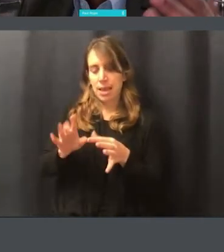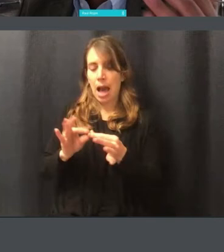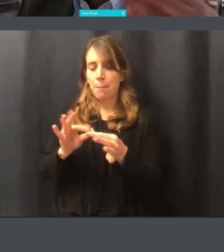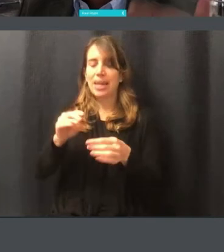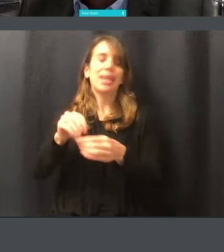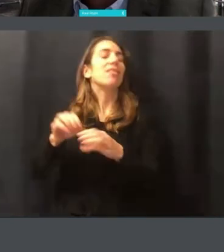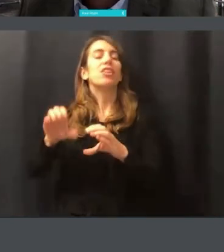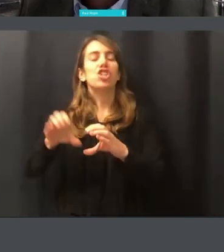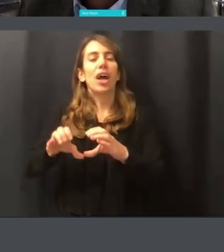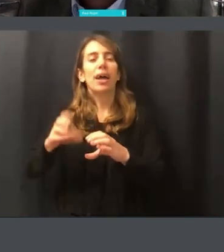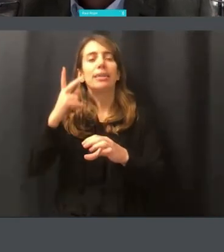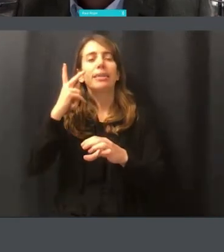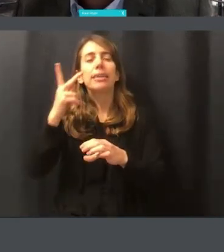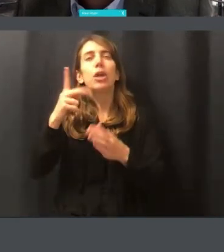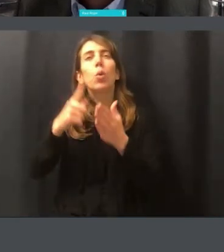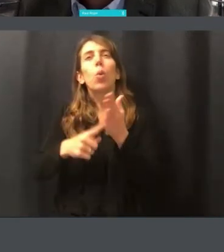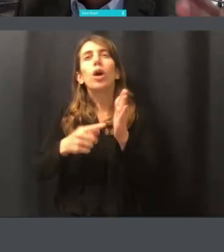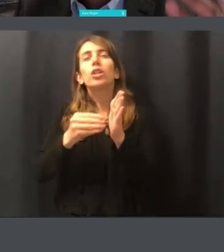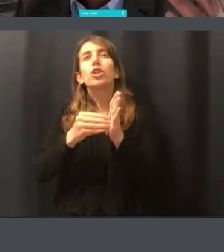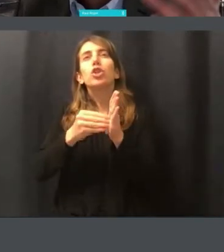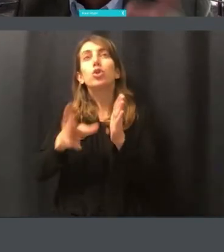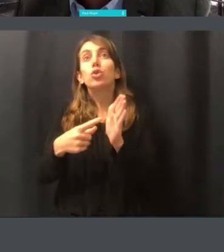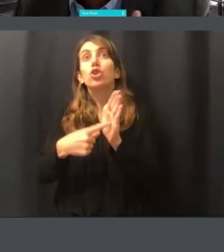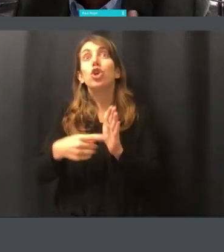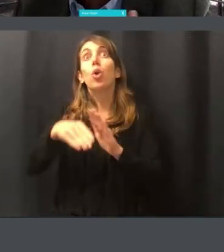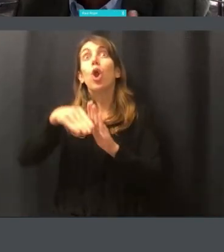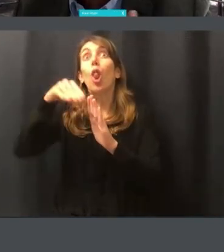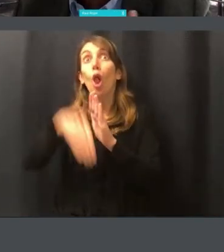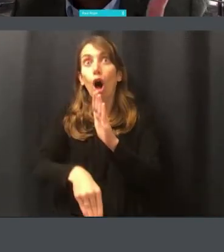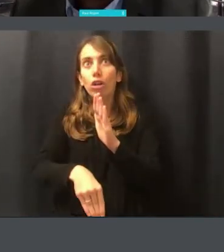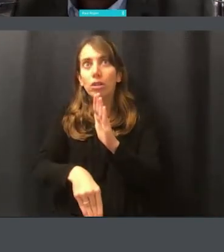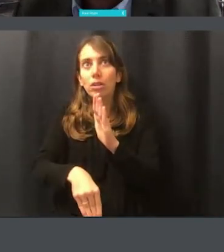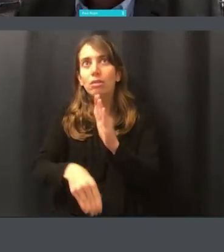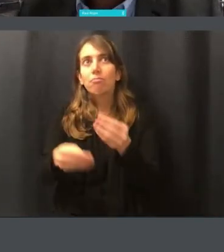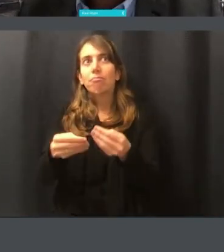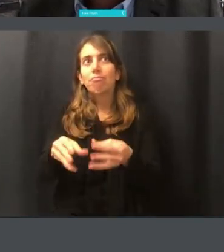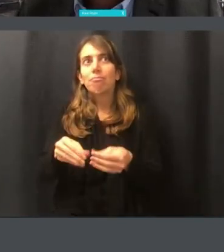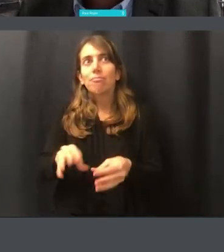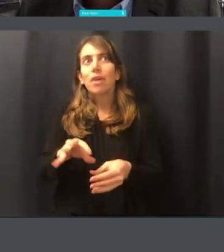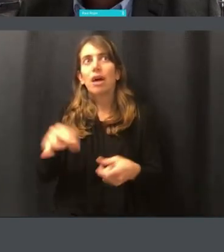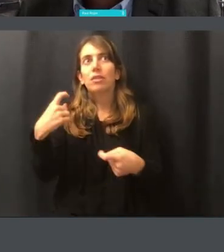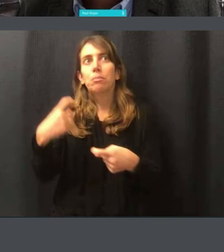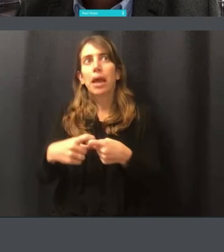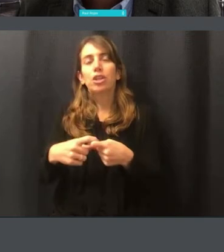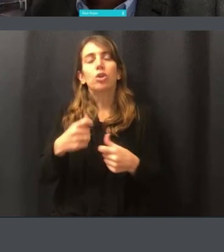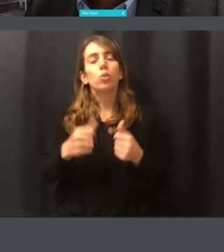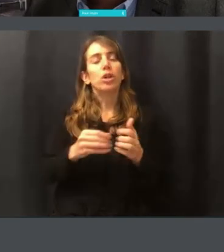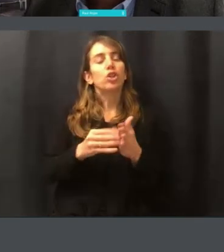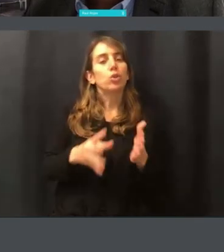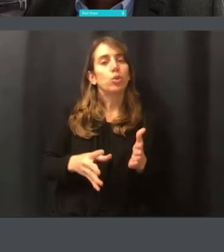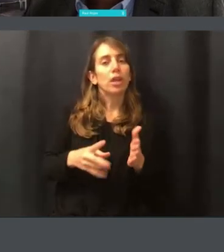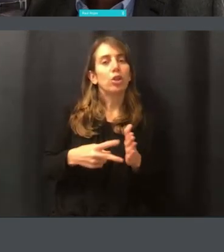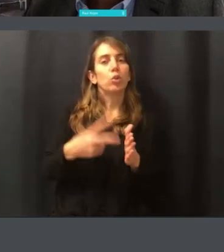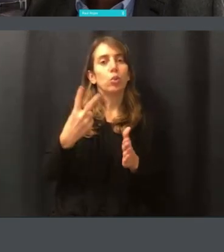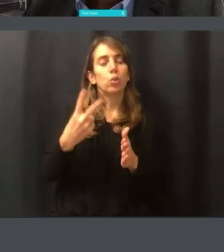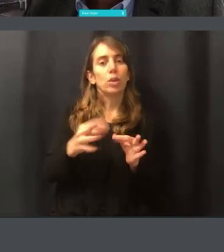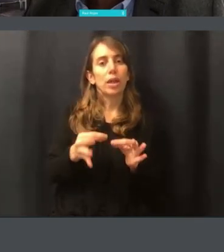was demonstrating loss of their Spanish versus which student was showing dual language growth. And then?